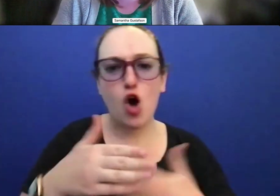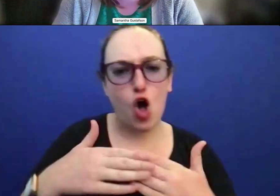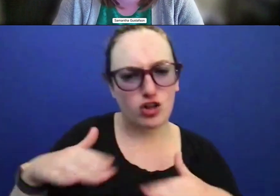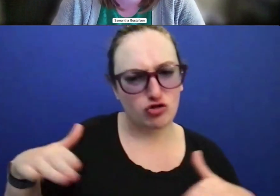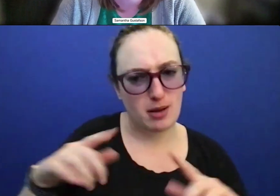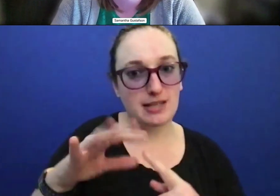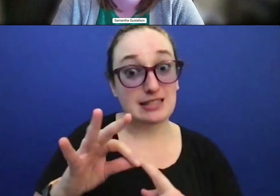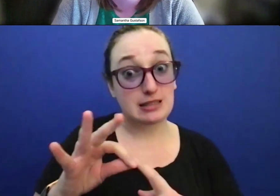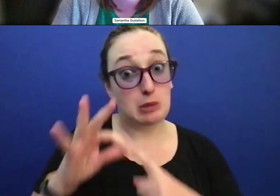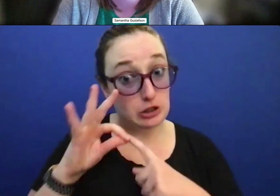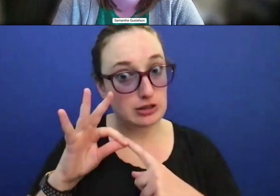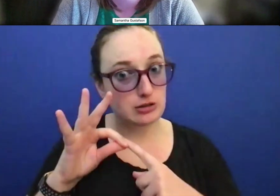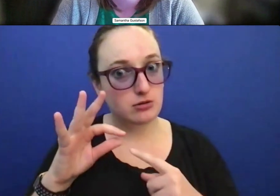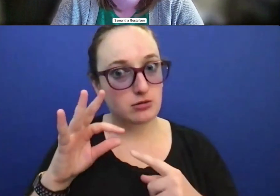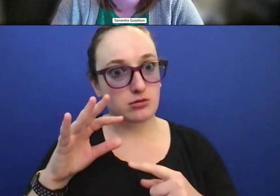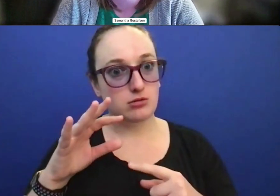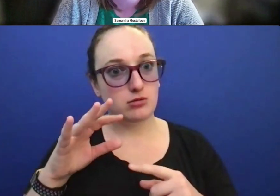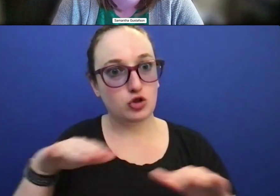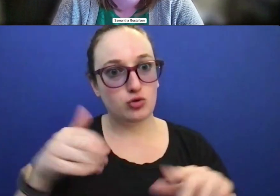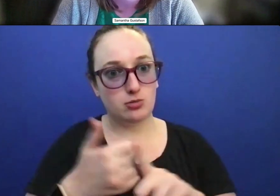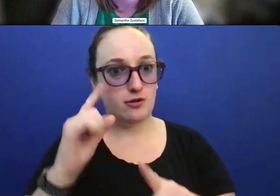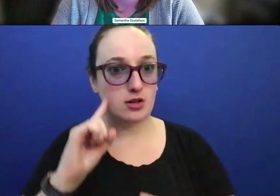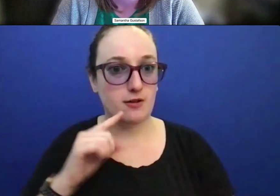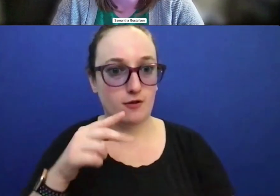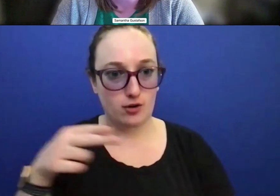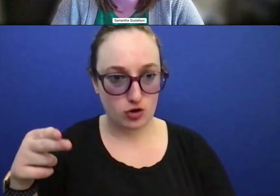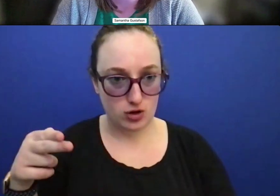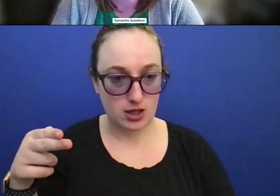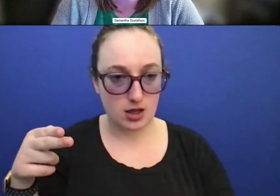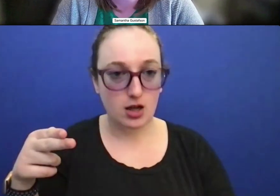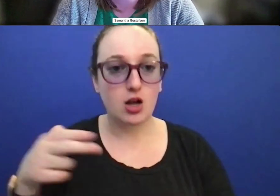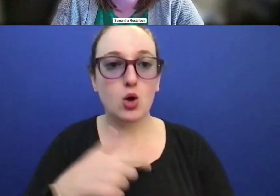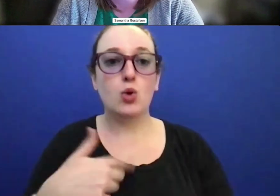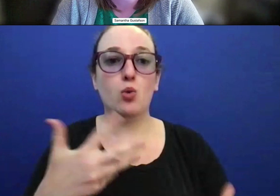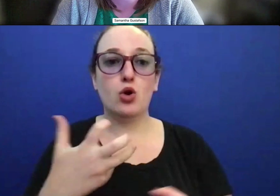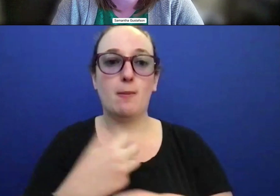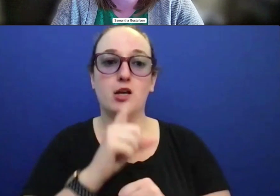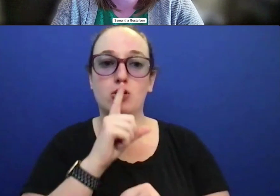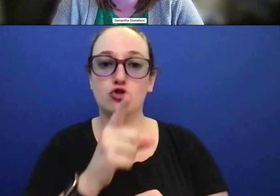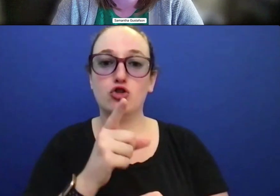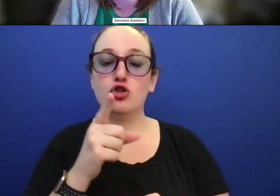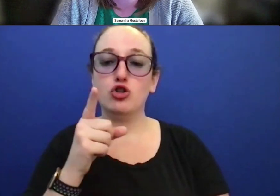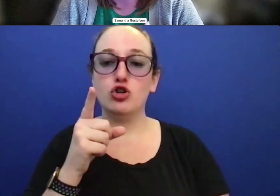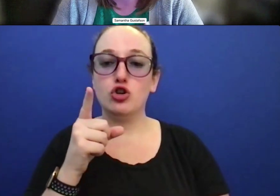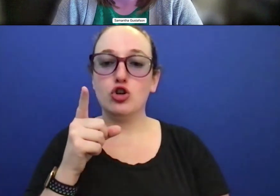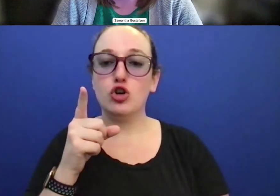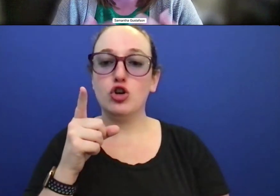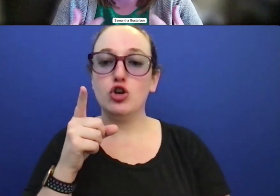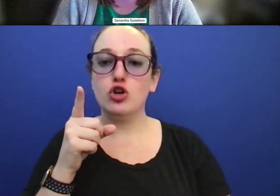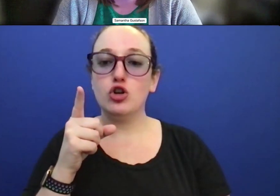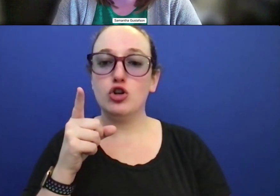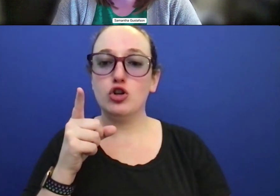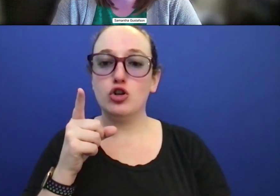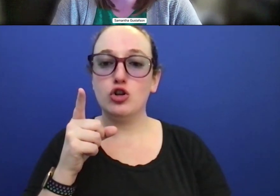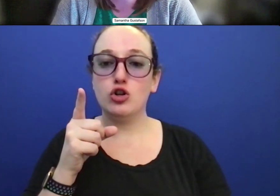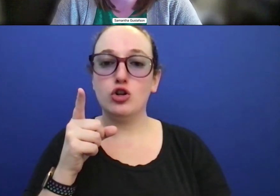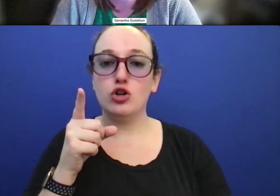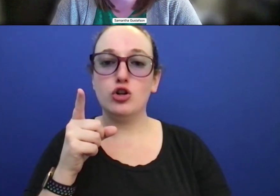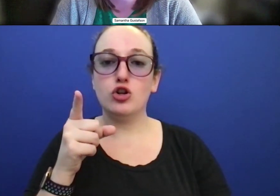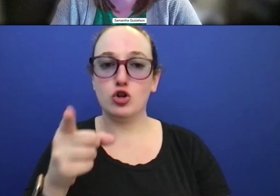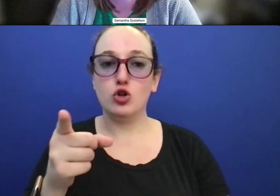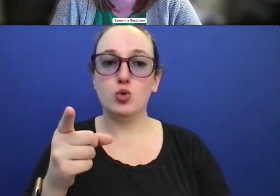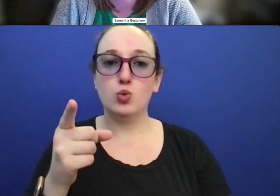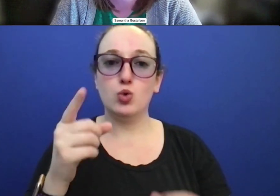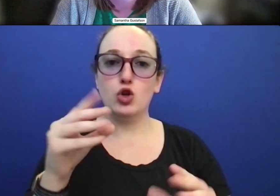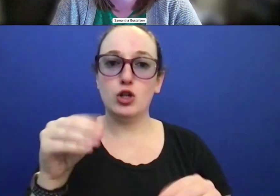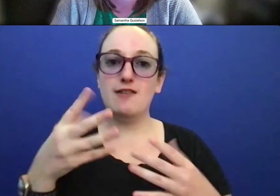for sure children with who are deaf and hard of hearing, we want to make sure that you're giving them the best opportunity to